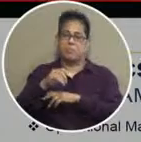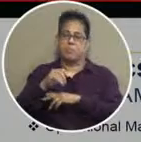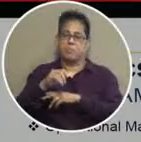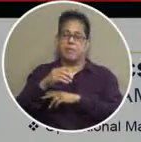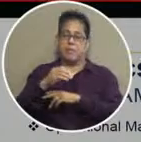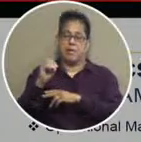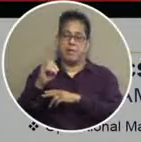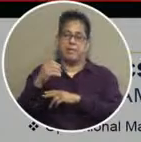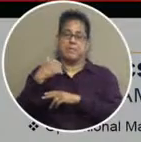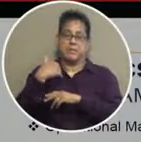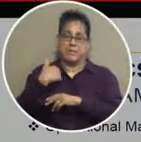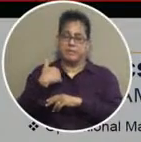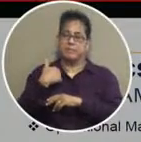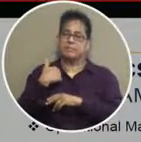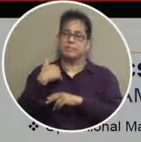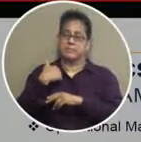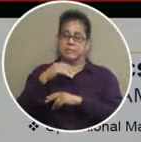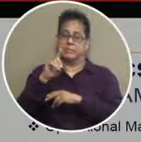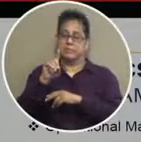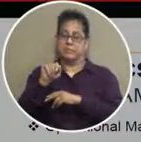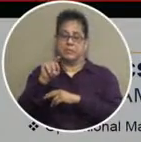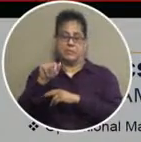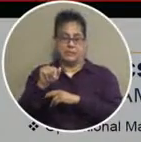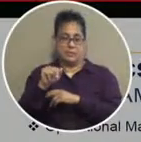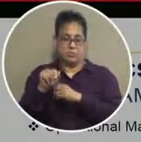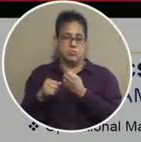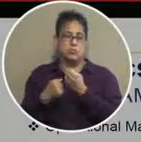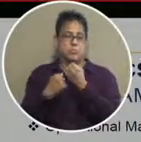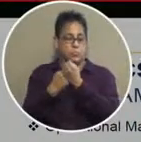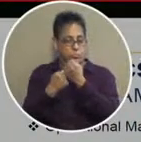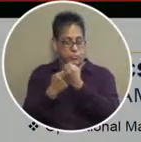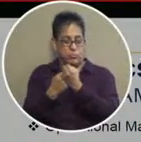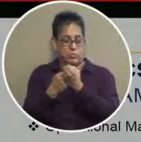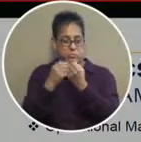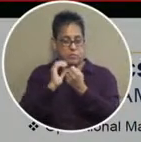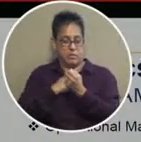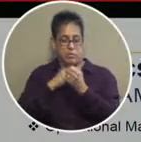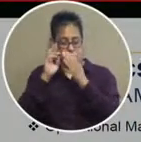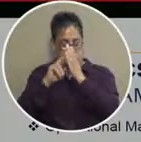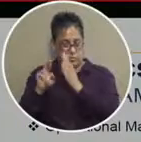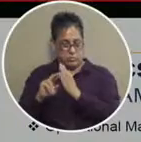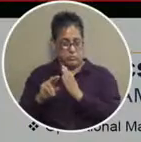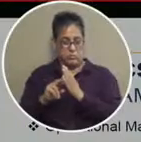And we have the data to support them. And we would certainly